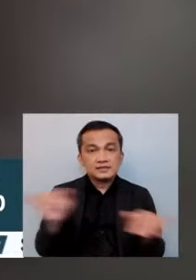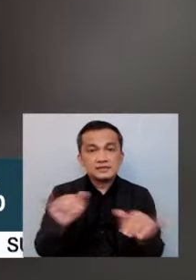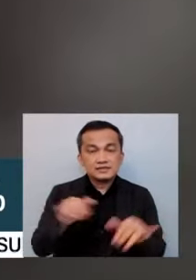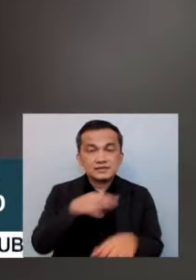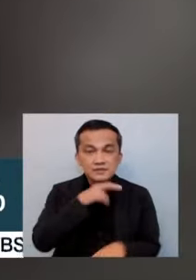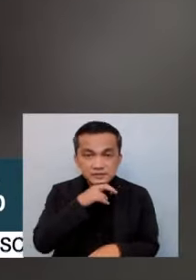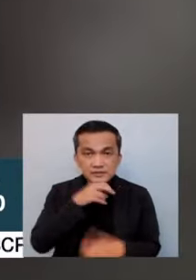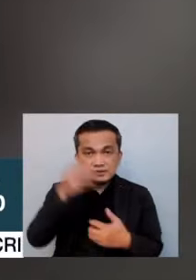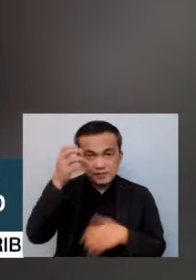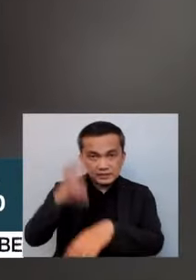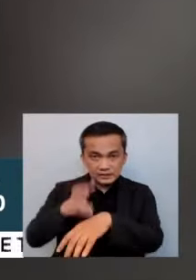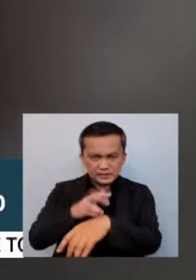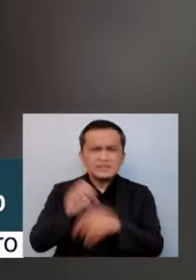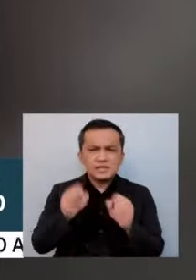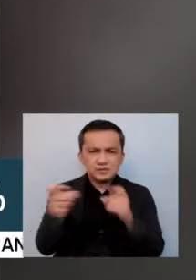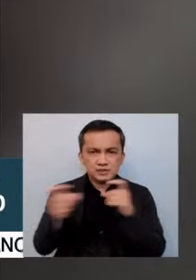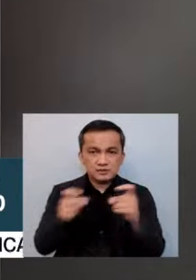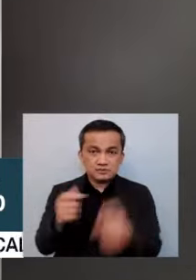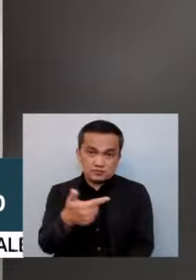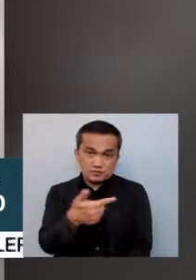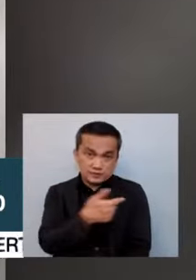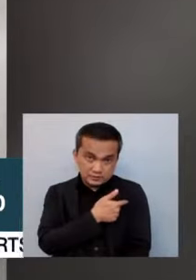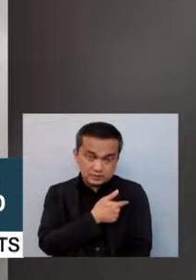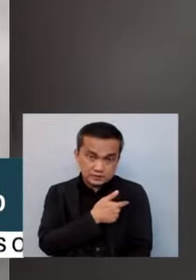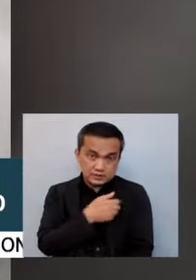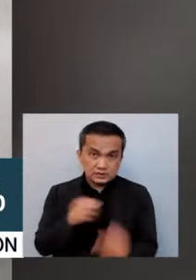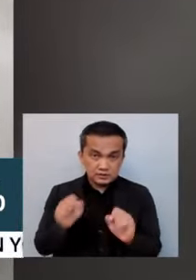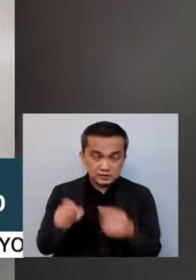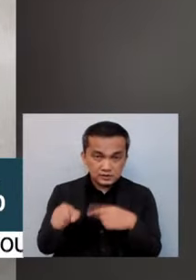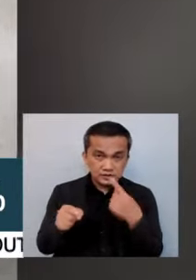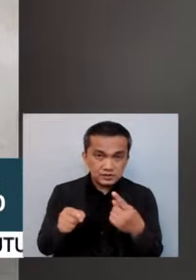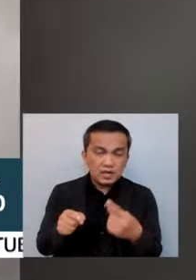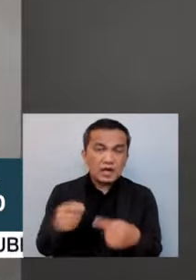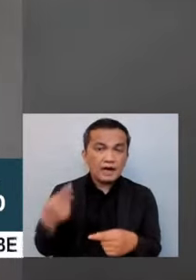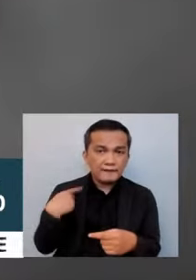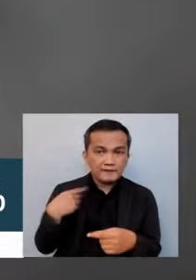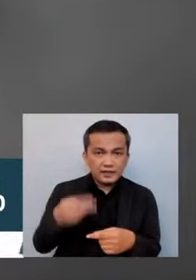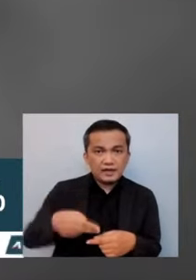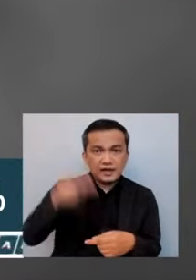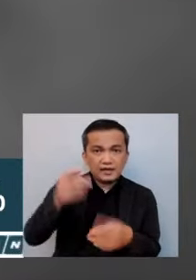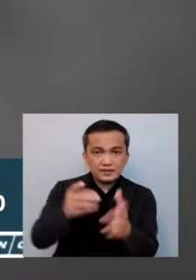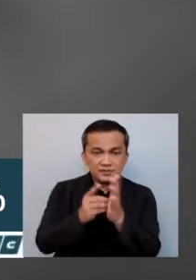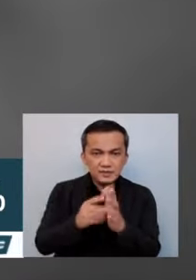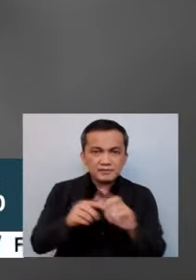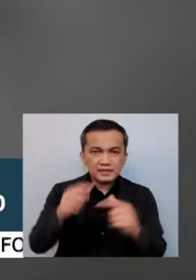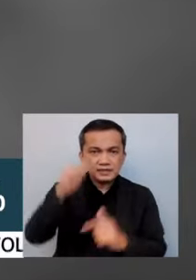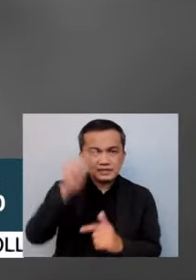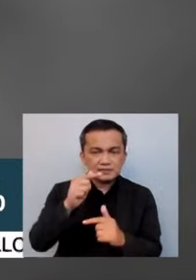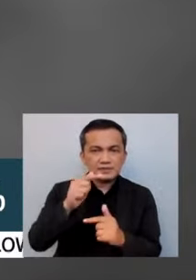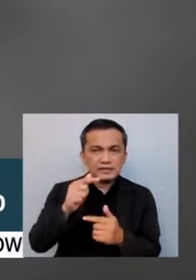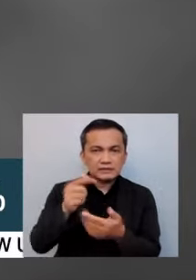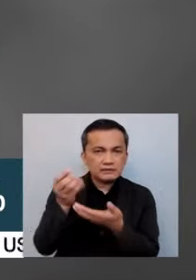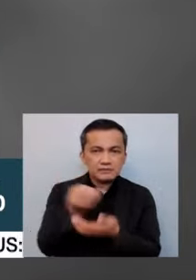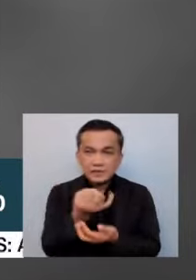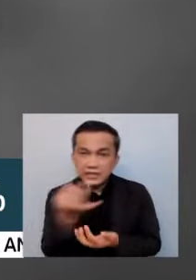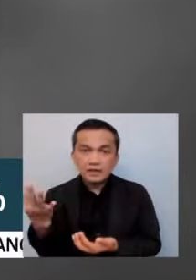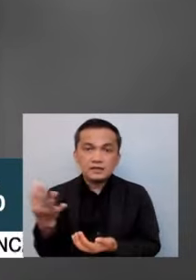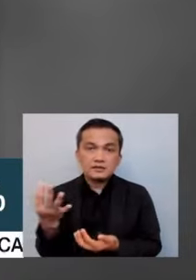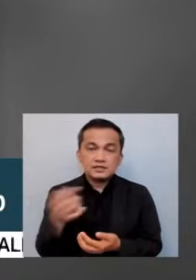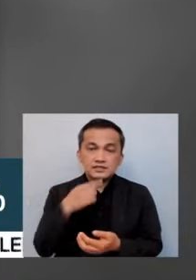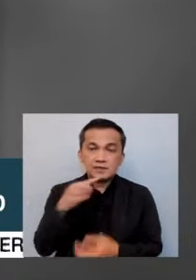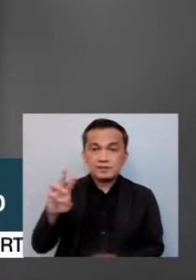monkeypox can be controlled through vaccines, something which Ghebreyesus says is in high demand but limited in supply. He says the